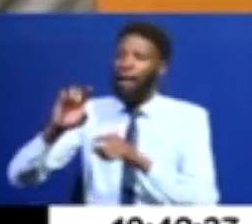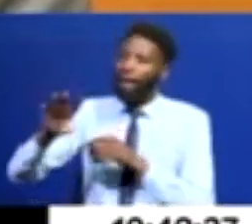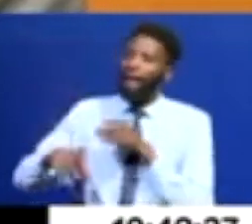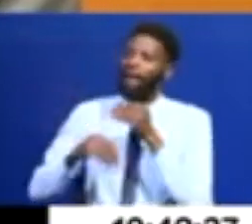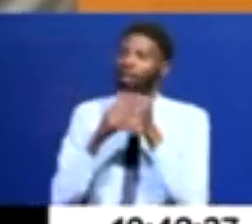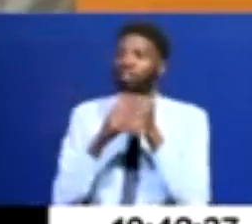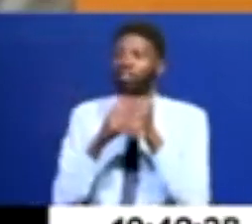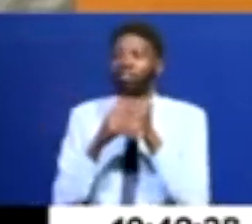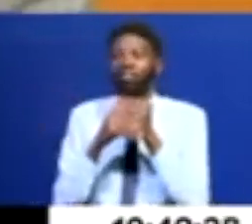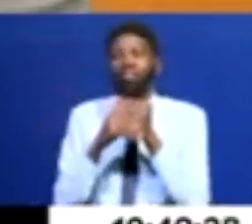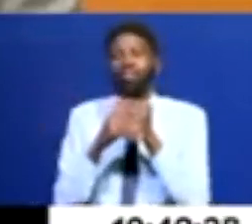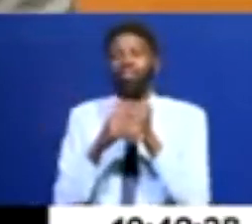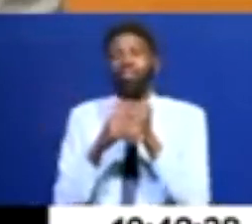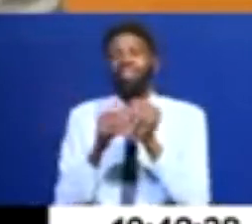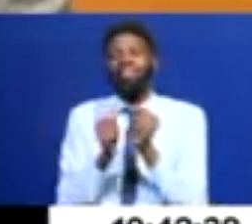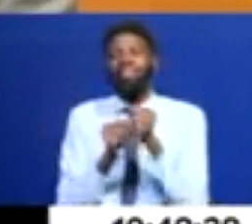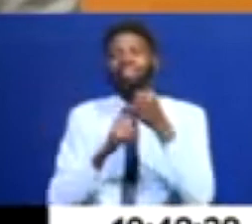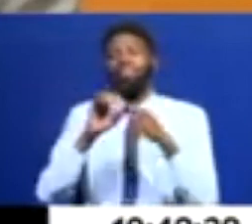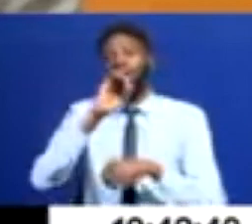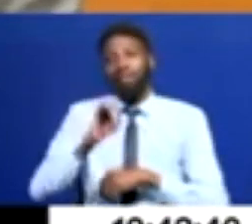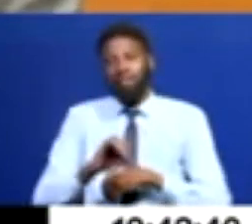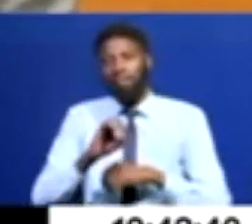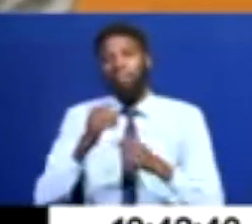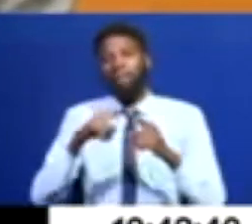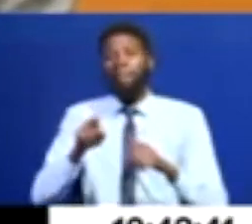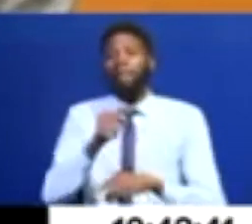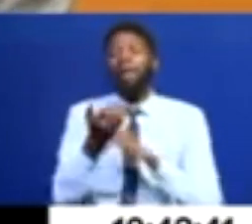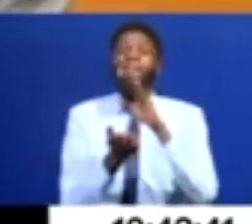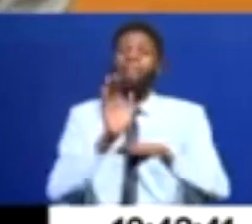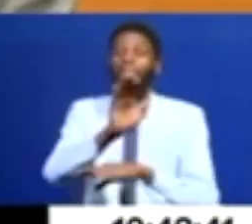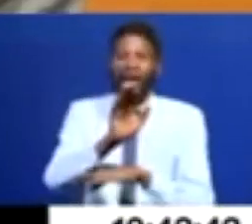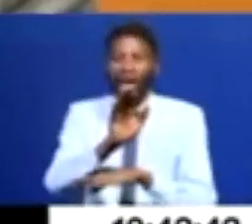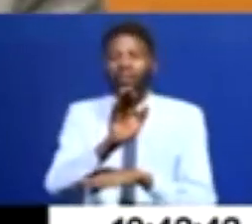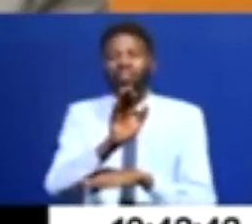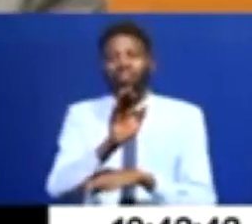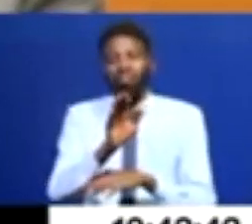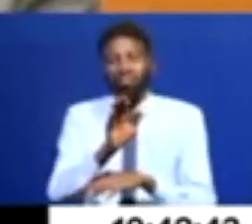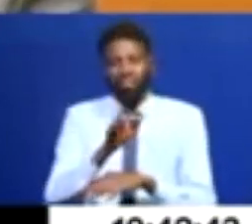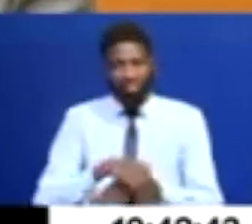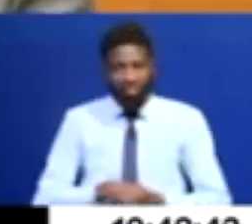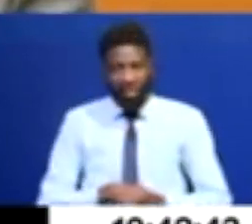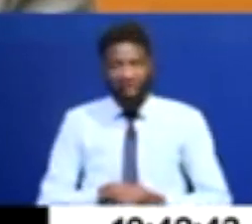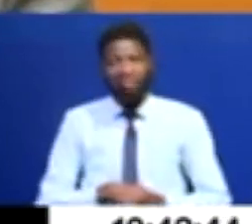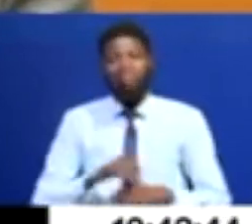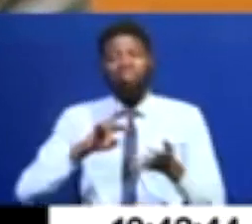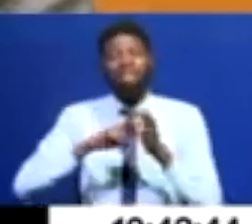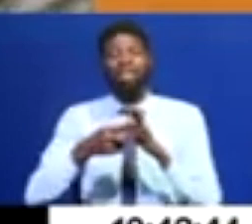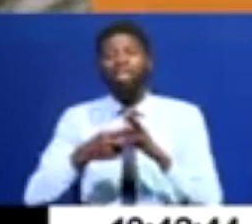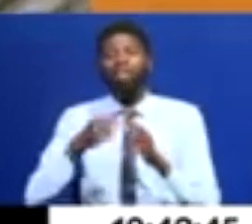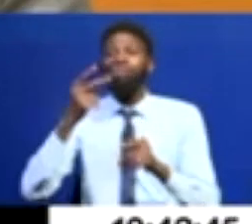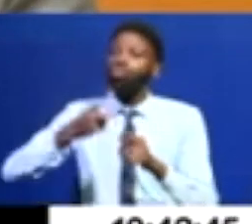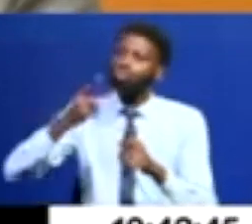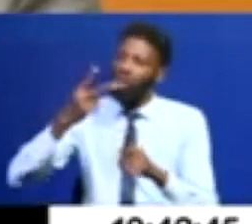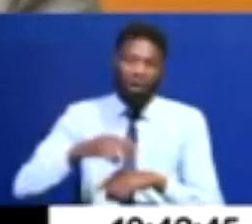to the insurance. So ideally, it is not meant to be a double taxation. It is a refund, because if those